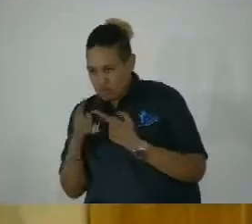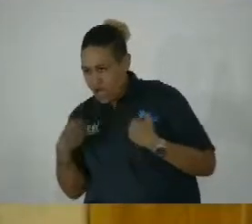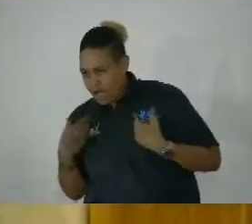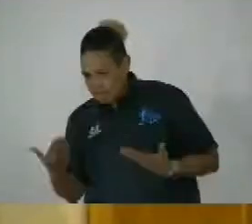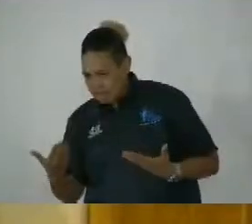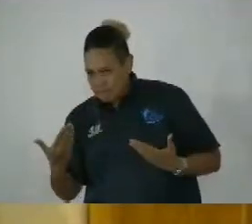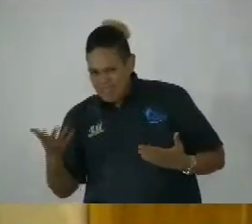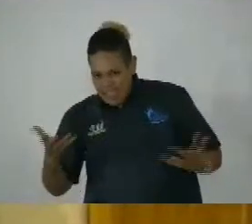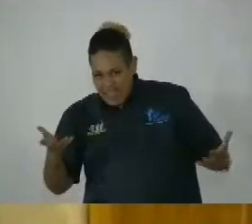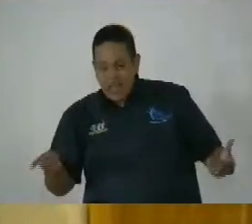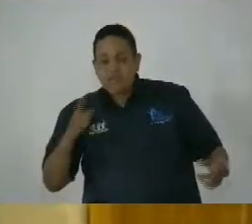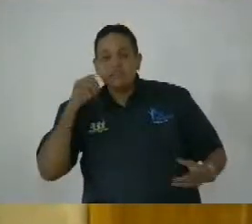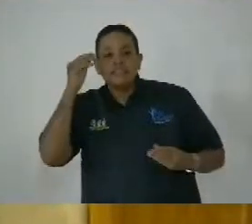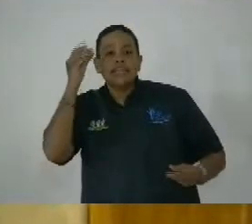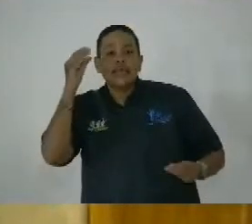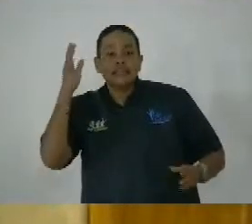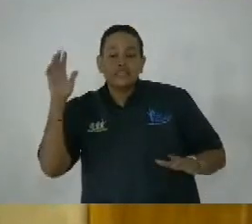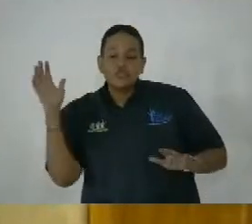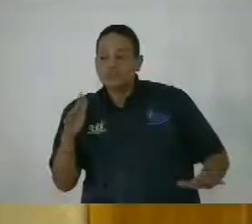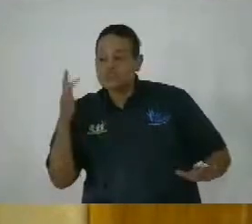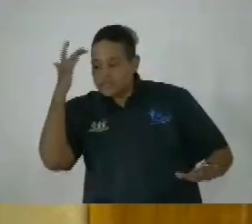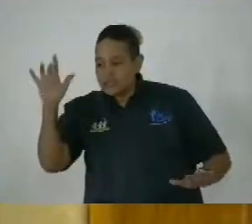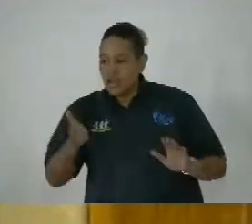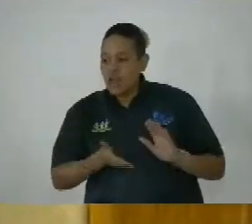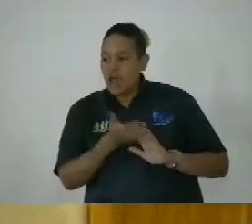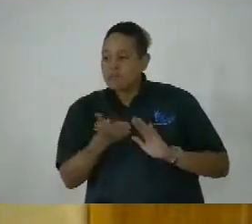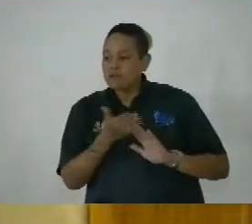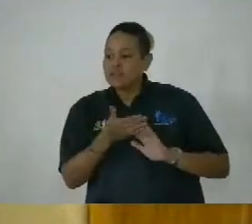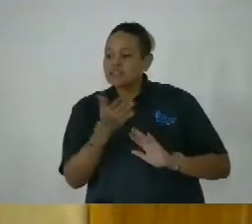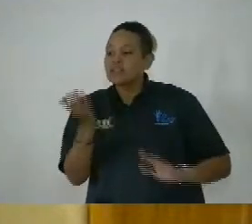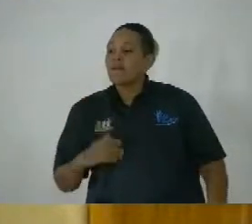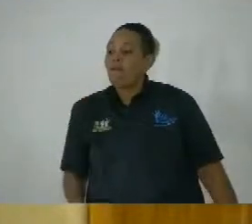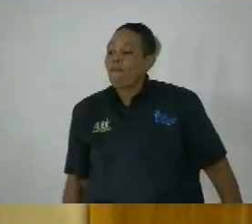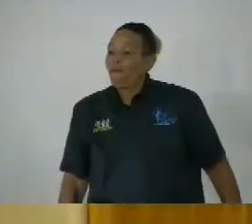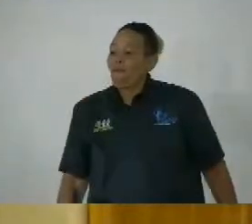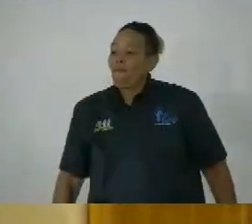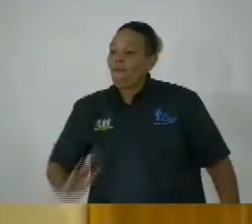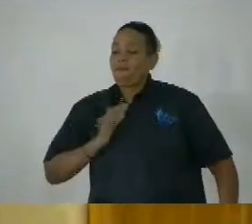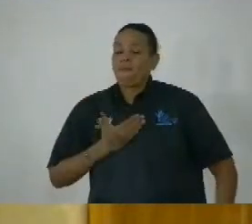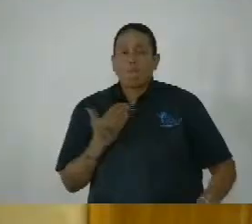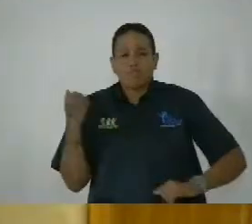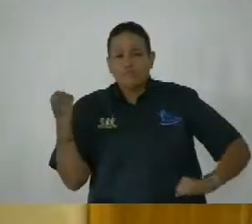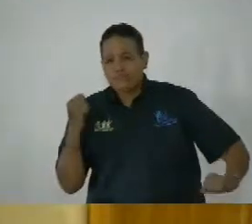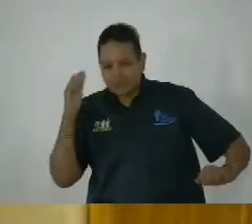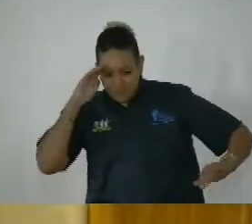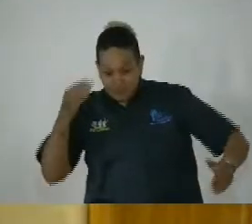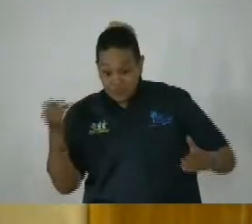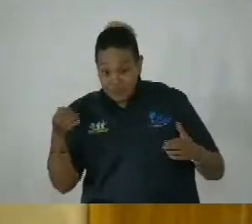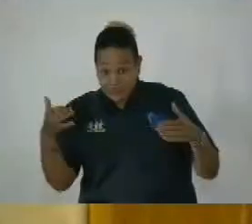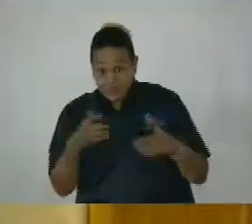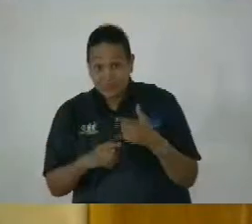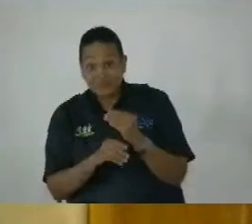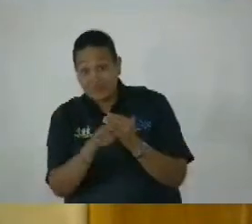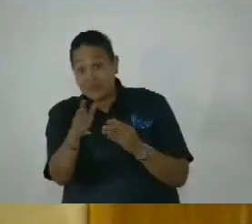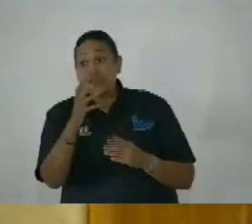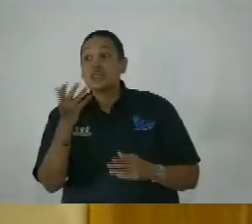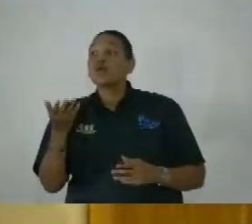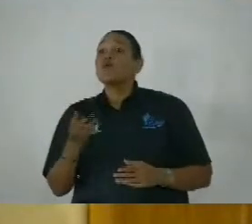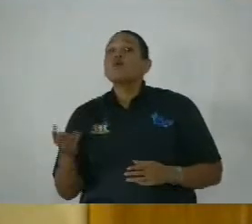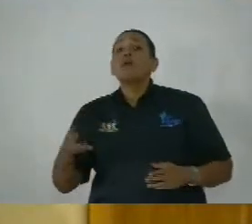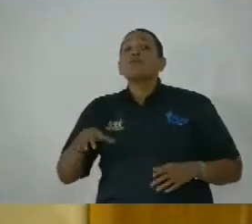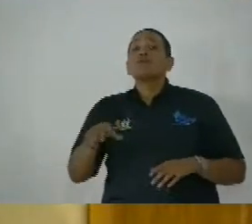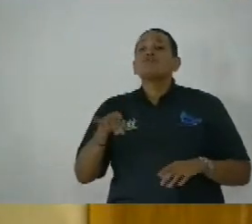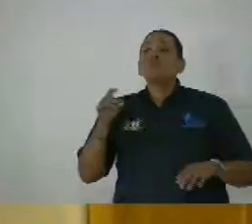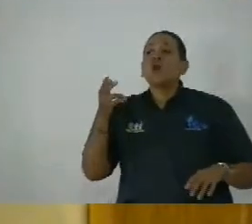Data-driven intelligence operation, Madam Speaker. Our relentless focus on the gangs and their weapon of choice, the gun,